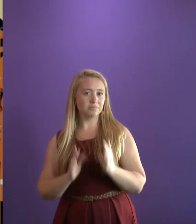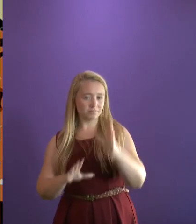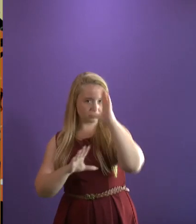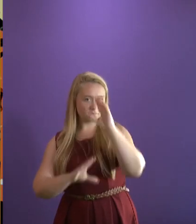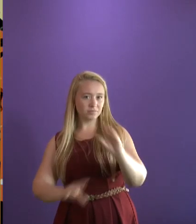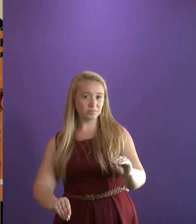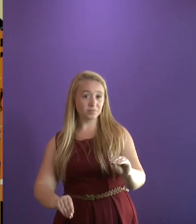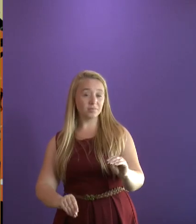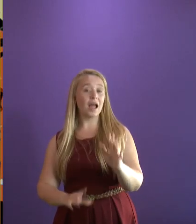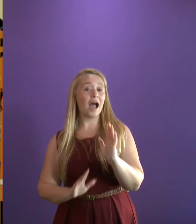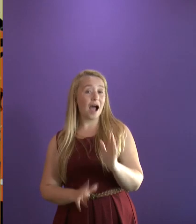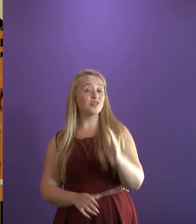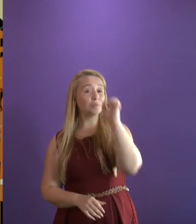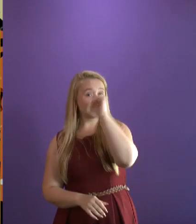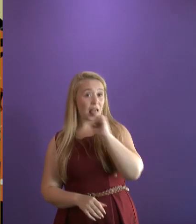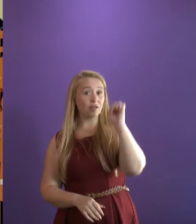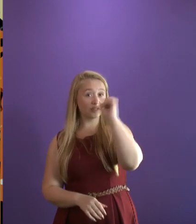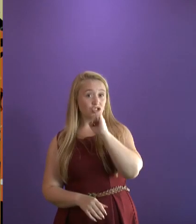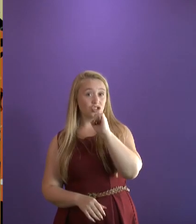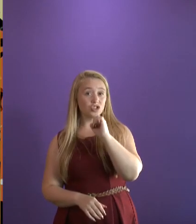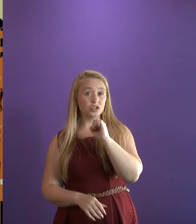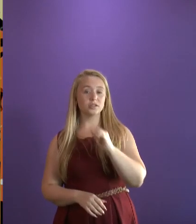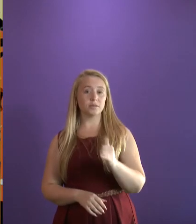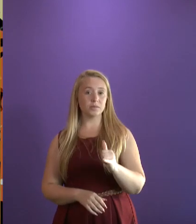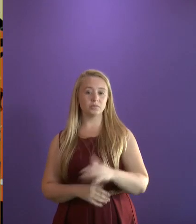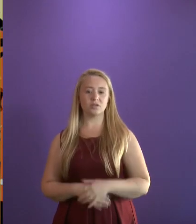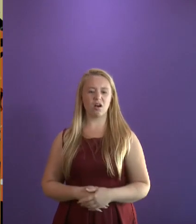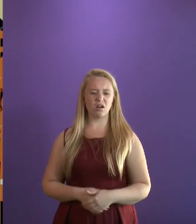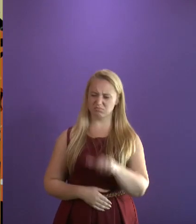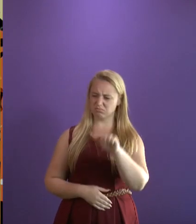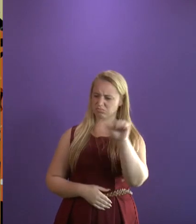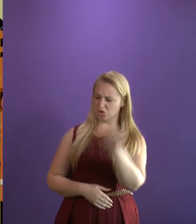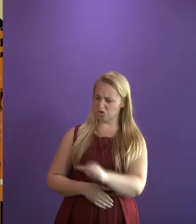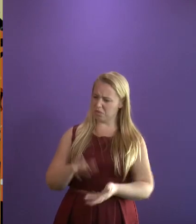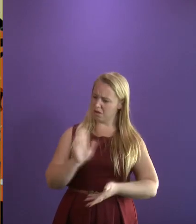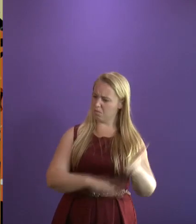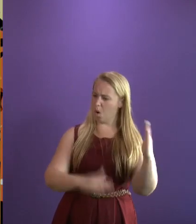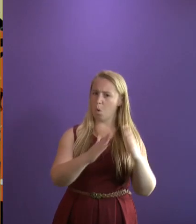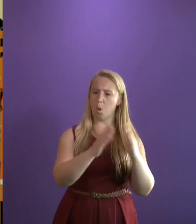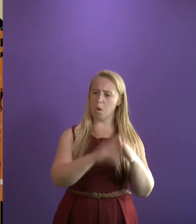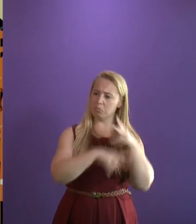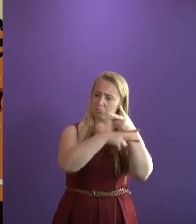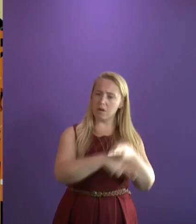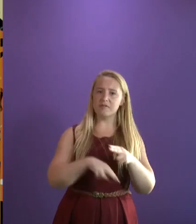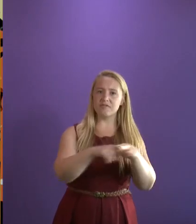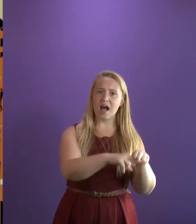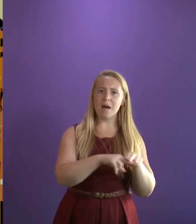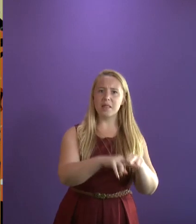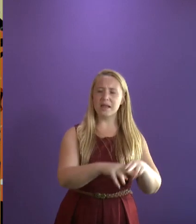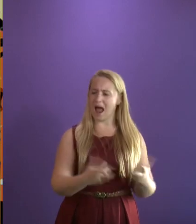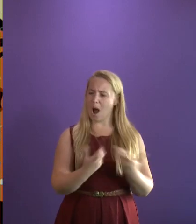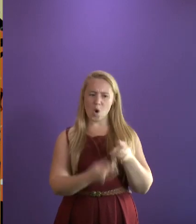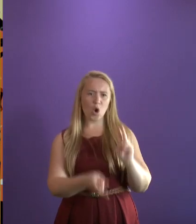to be selfish, because we hear things like, you should be at home looking after your family. You know, how are you going to put a meal on the table because you're busy going